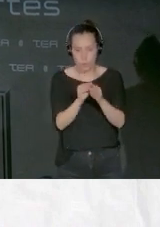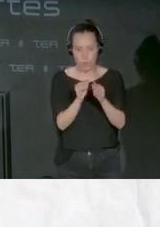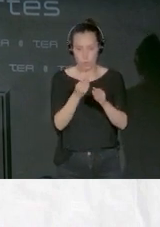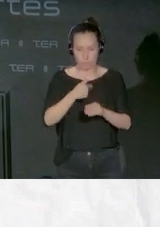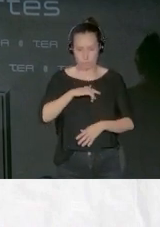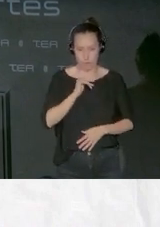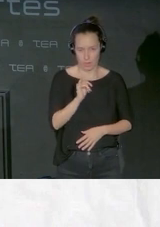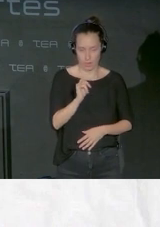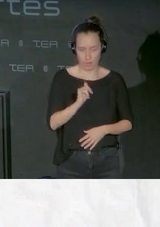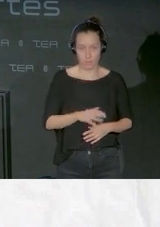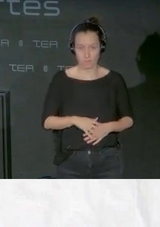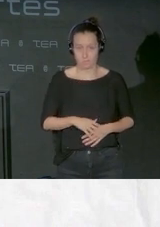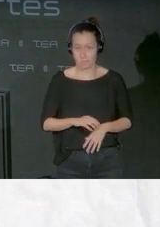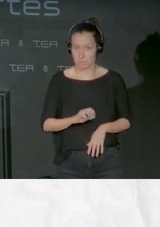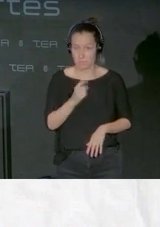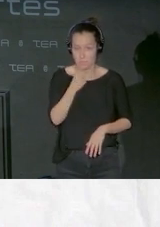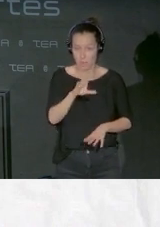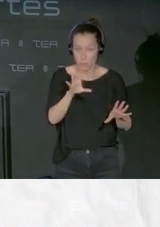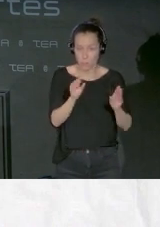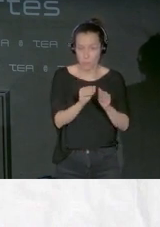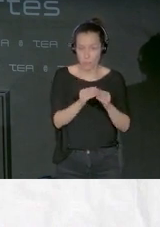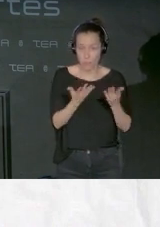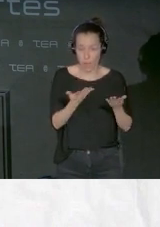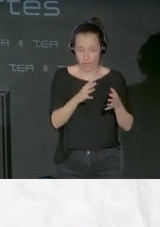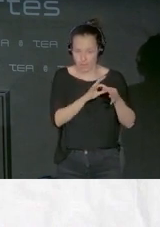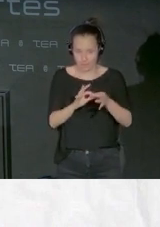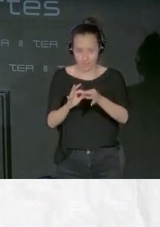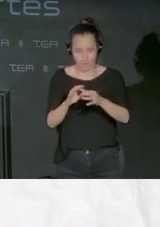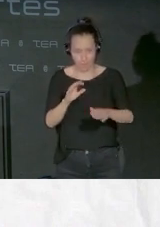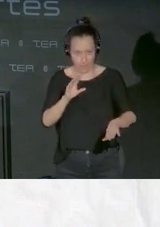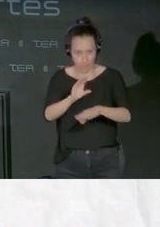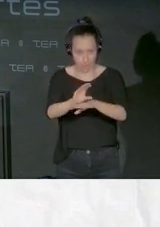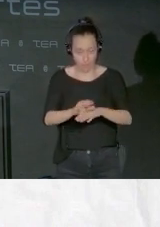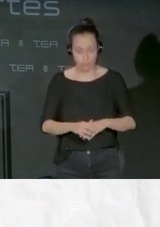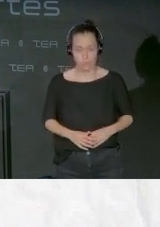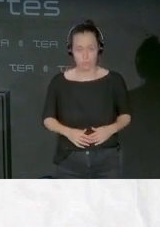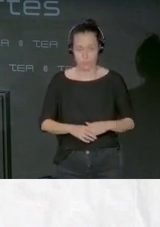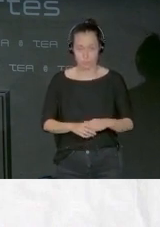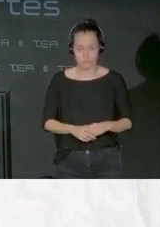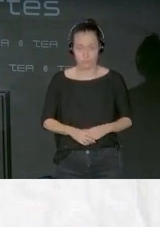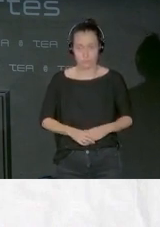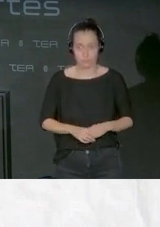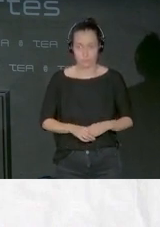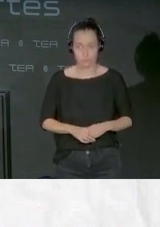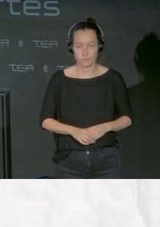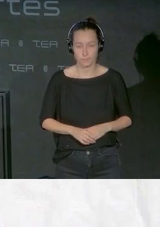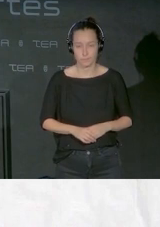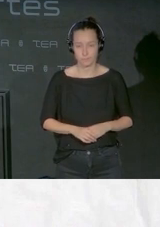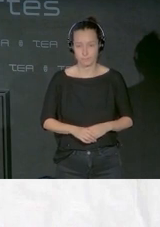on this aspect, on financing. Here what we see is that there is a lot